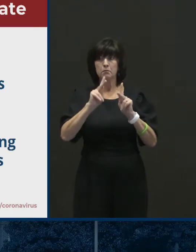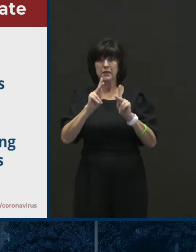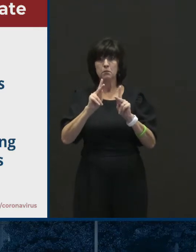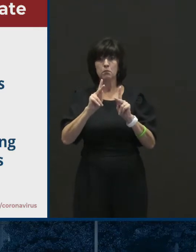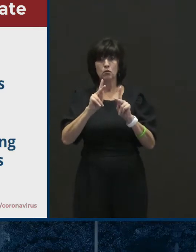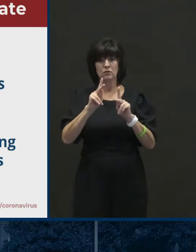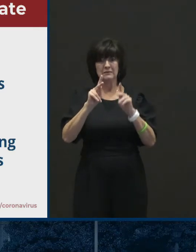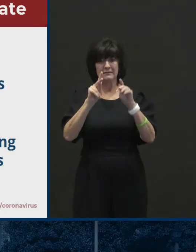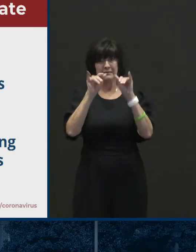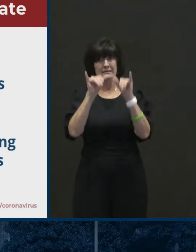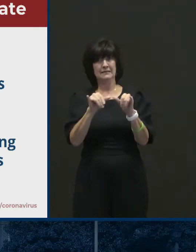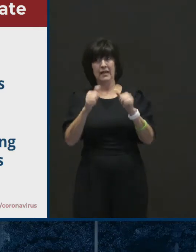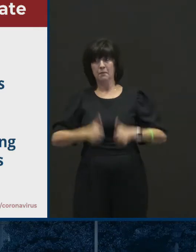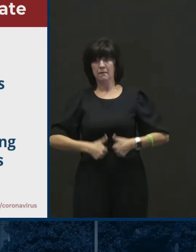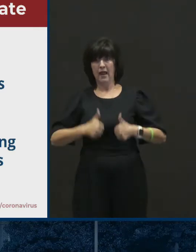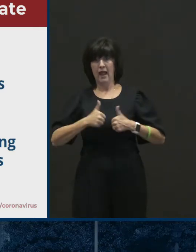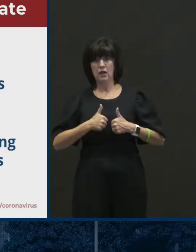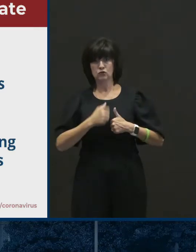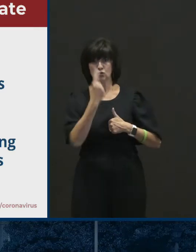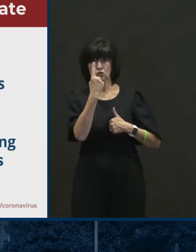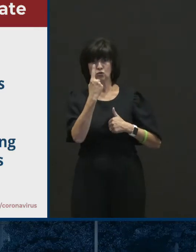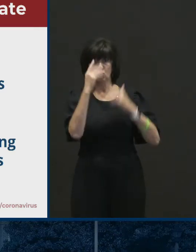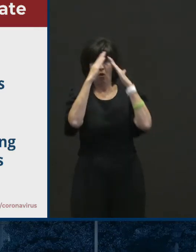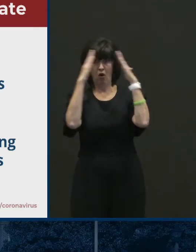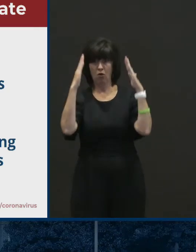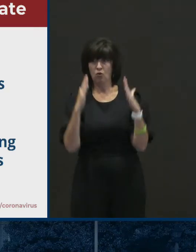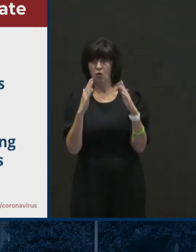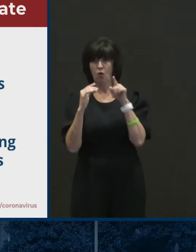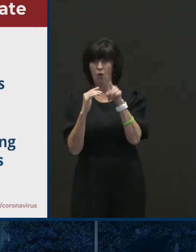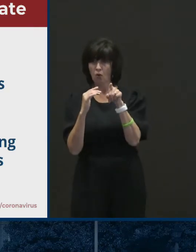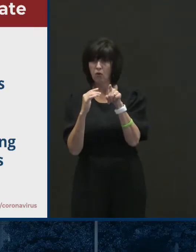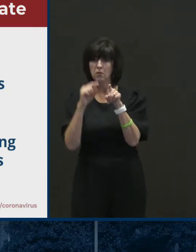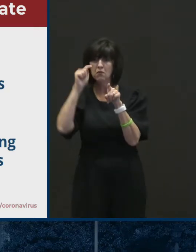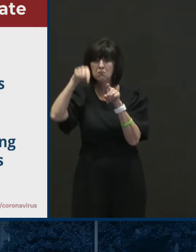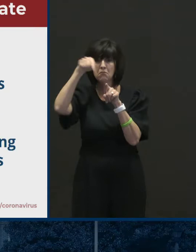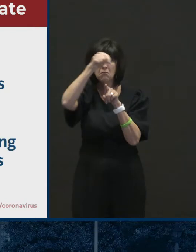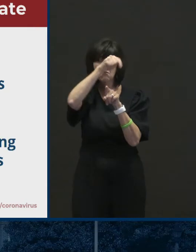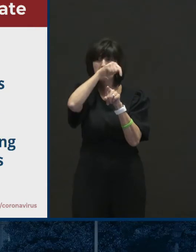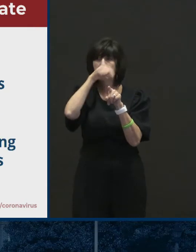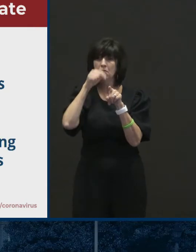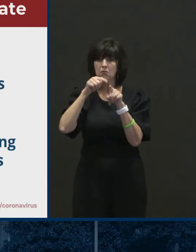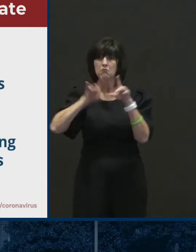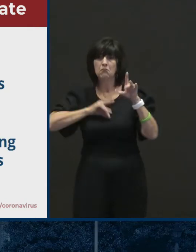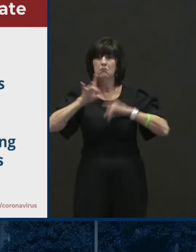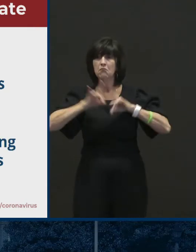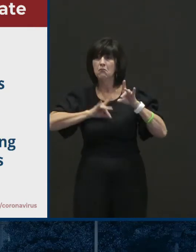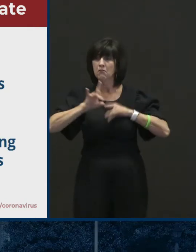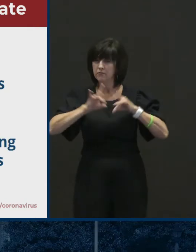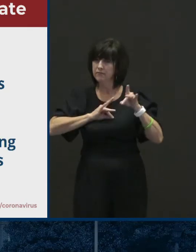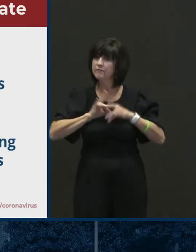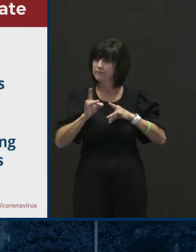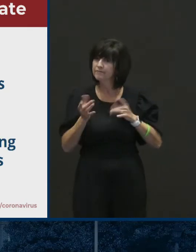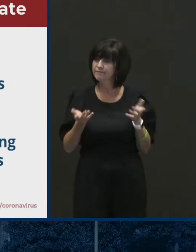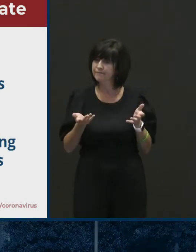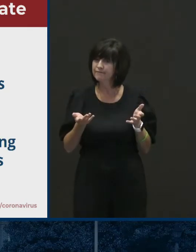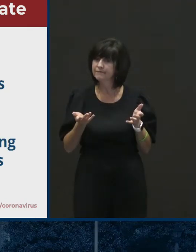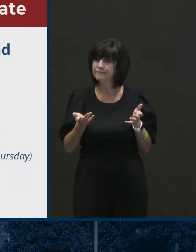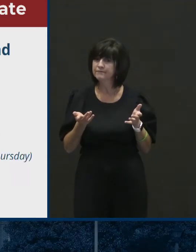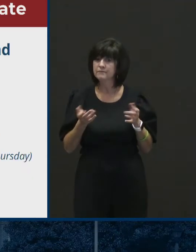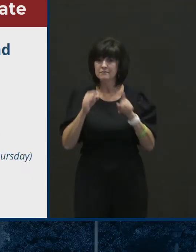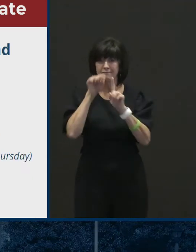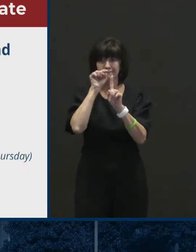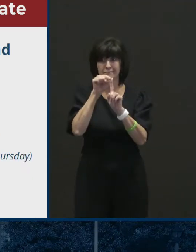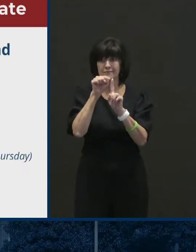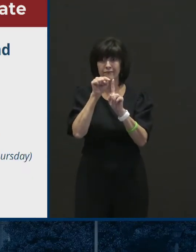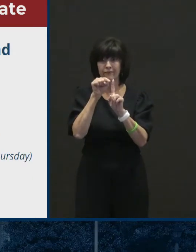target how we do our outreach and education in partnership with community members. So on the